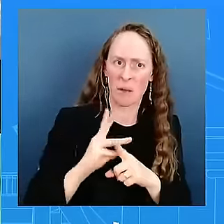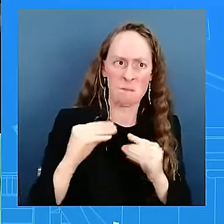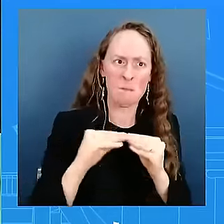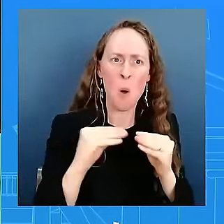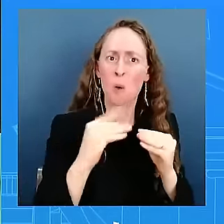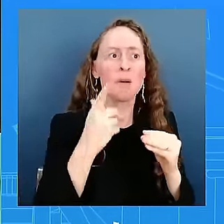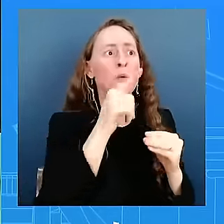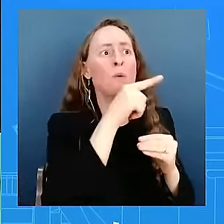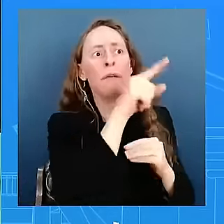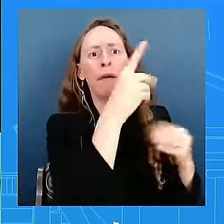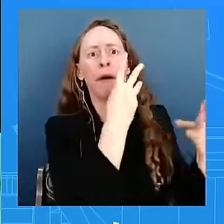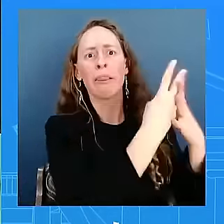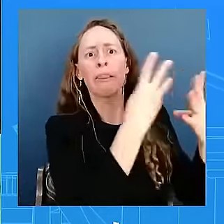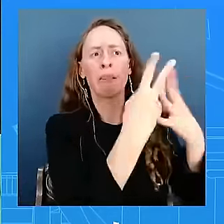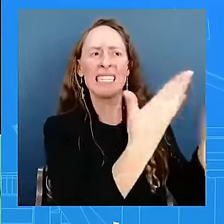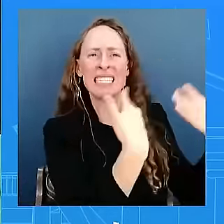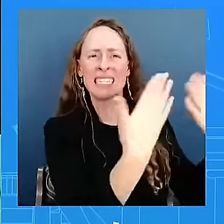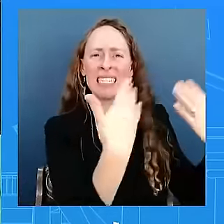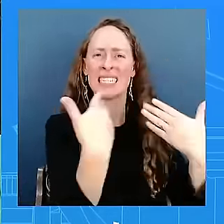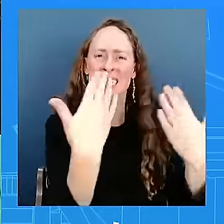deal before leaving office?